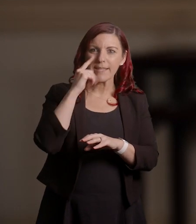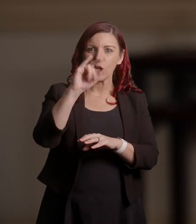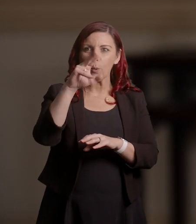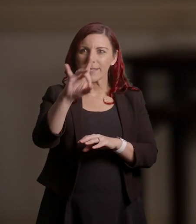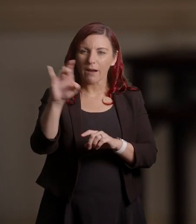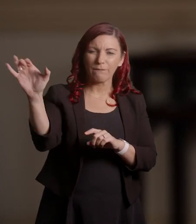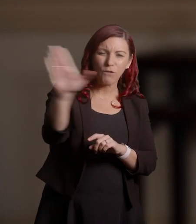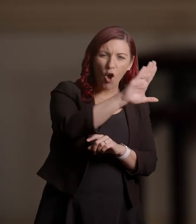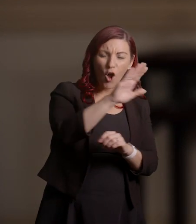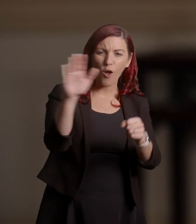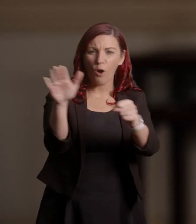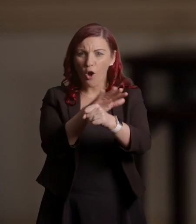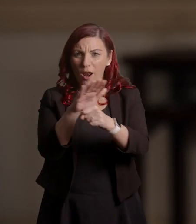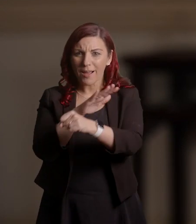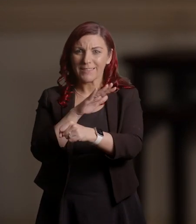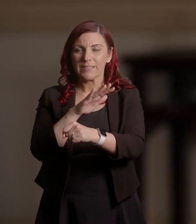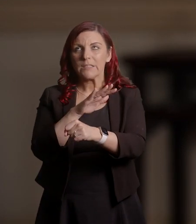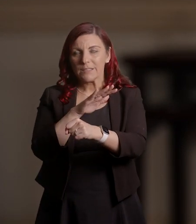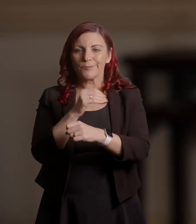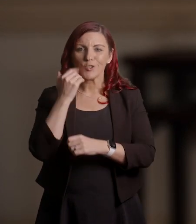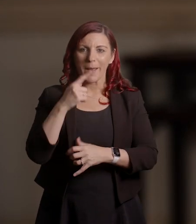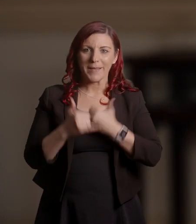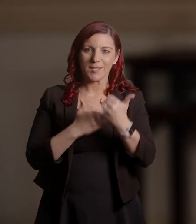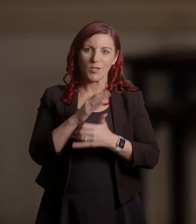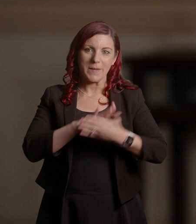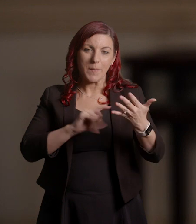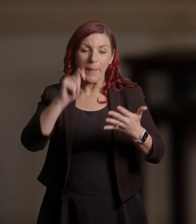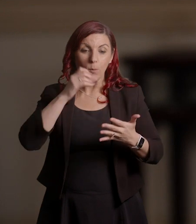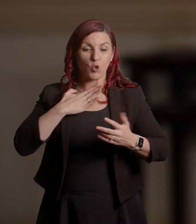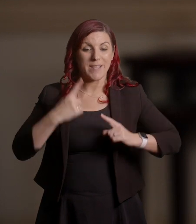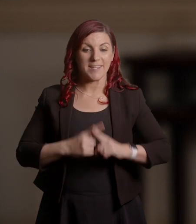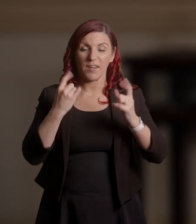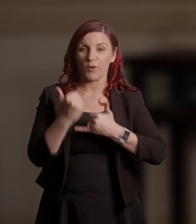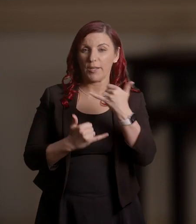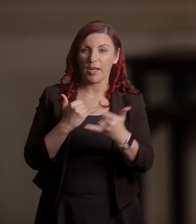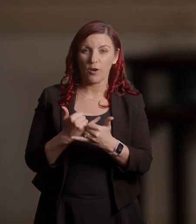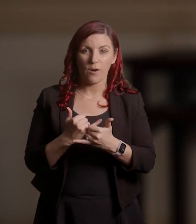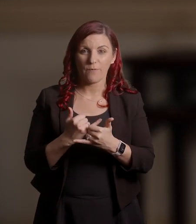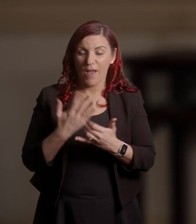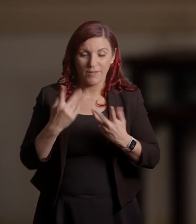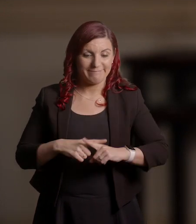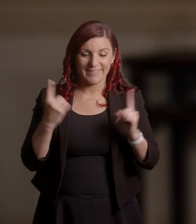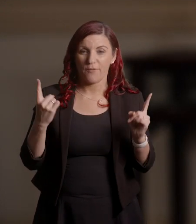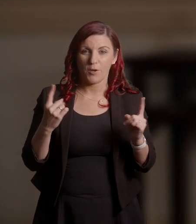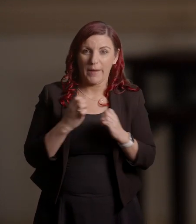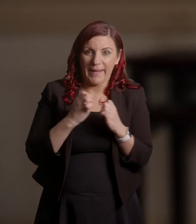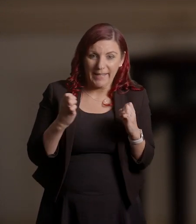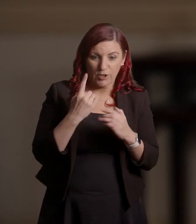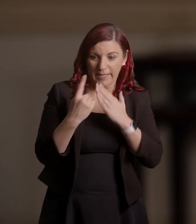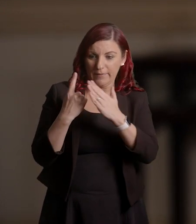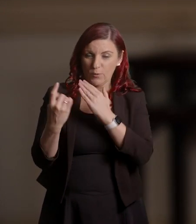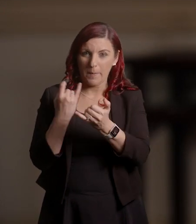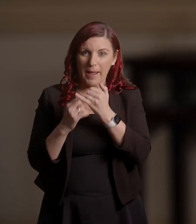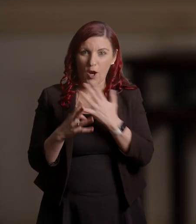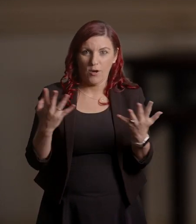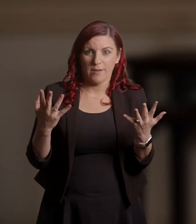filled. So that is a pity to miss that, but I think it was just a different year and it was a different way. We were able to hear each player